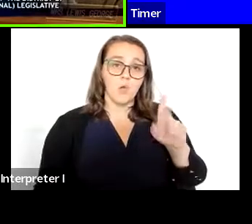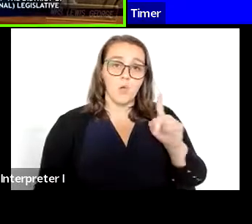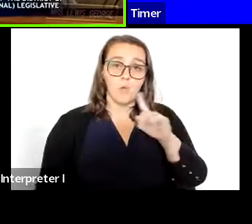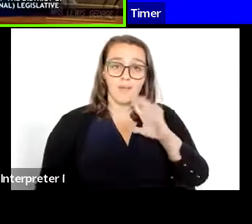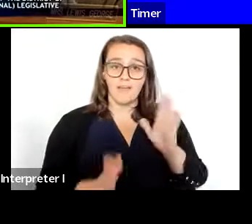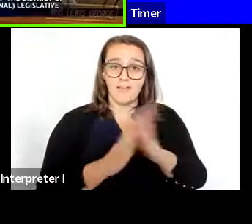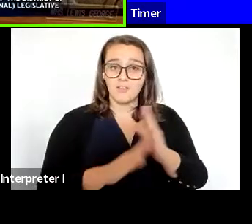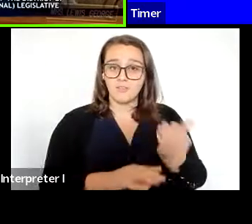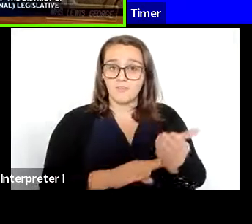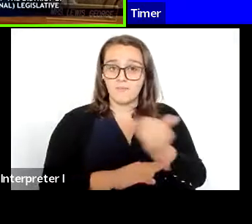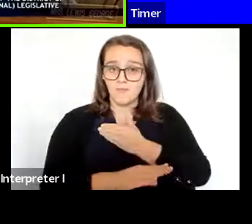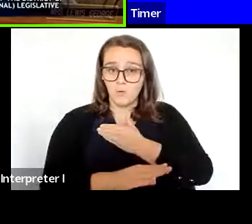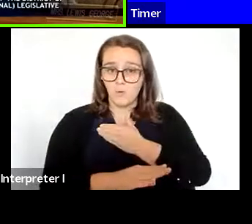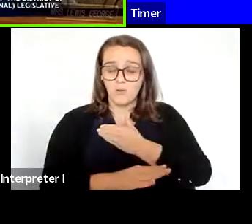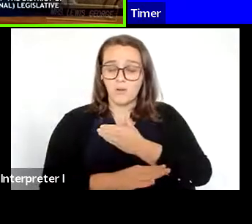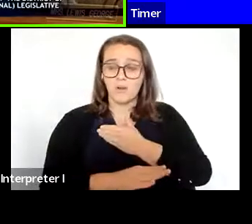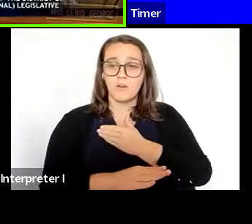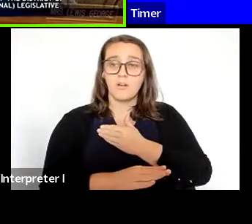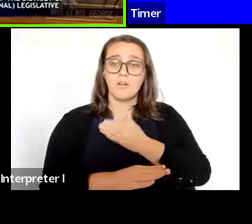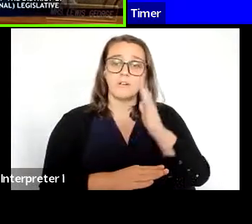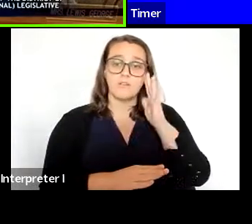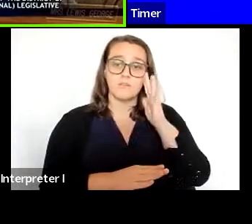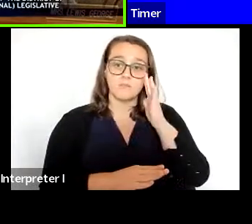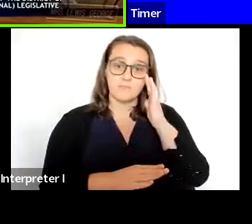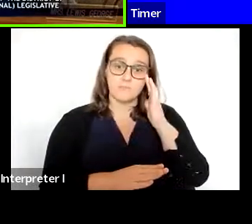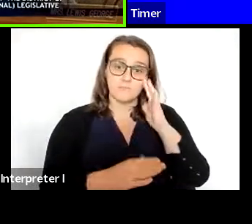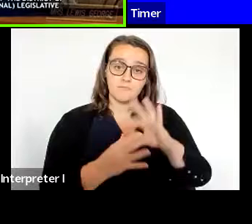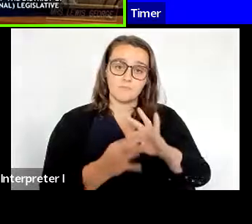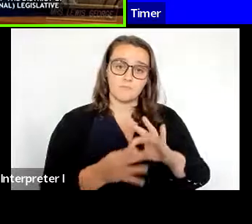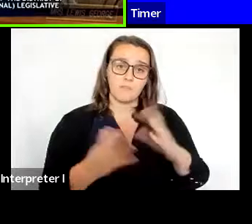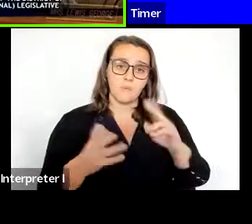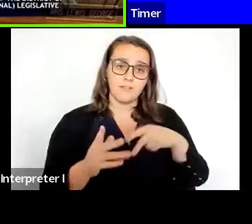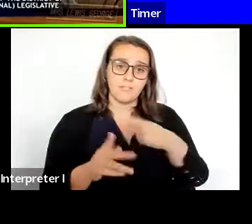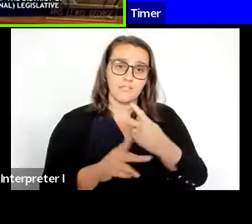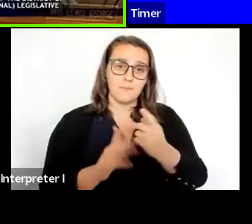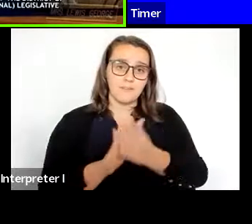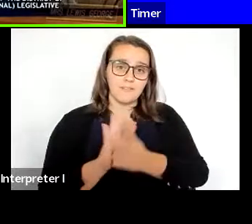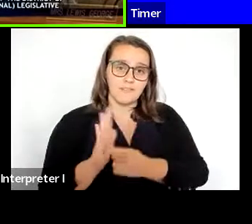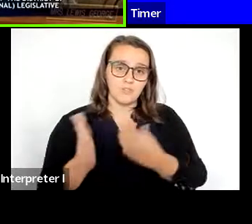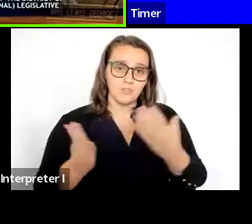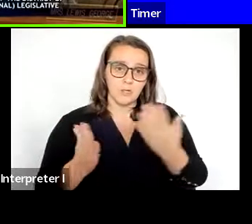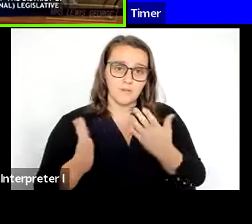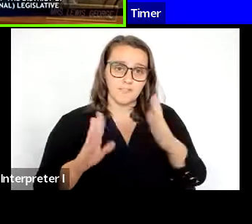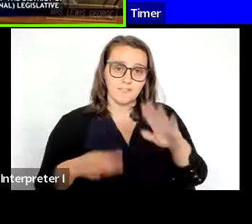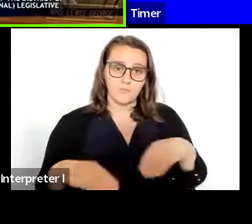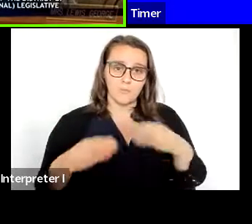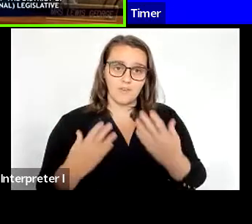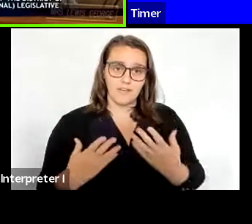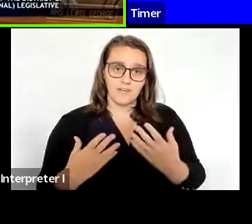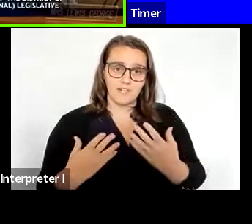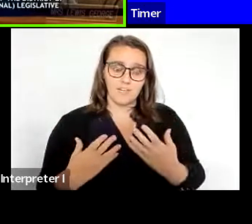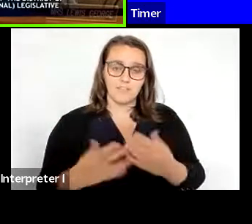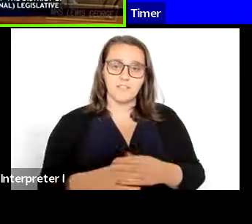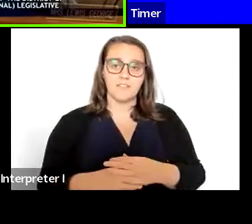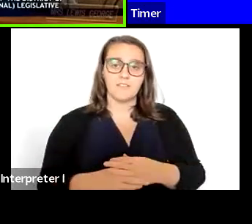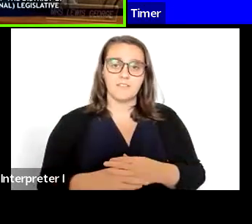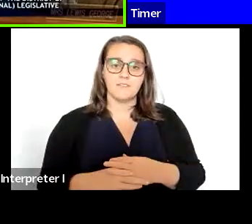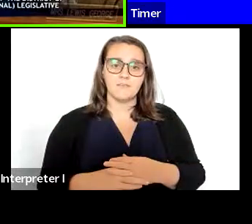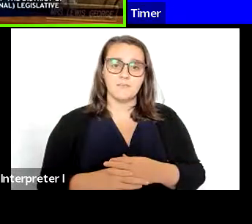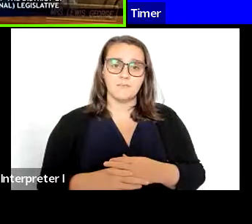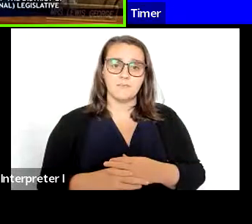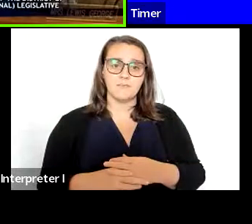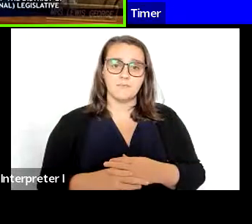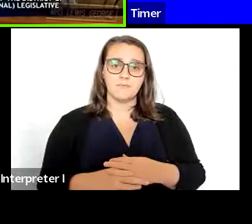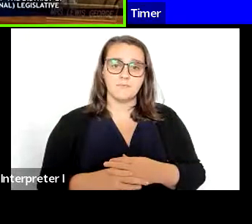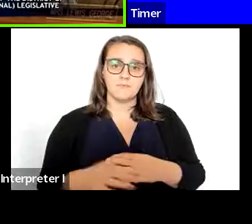earlier around what type of legal services are provided in,